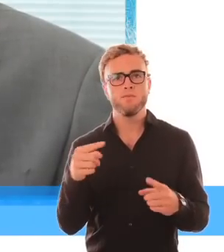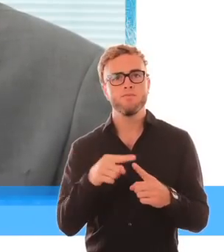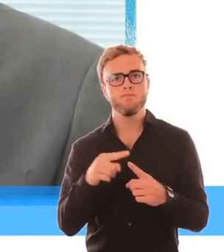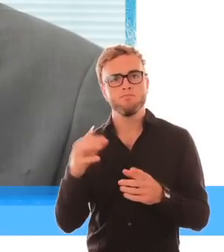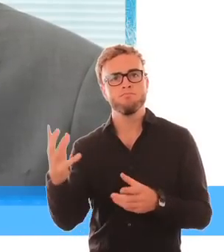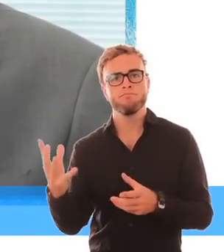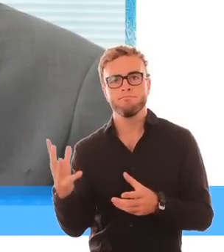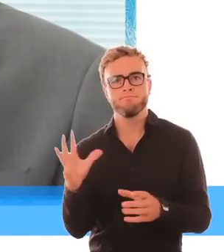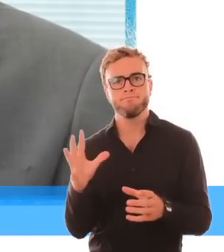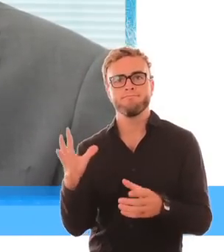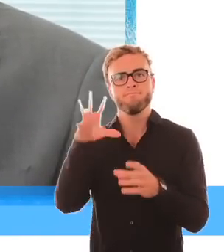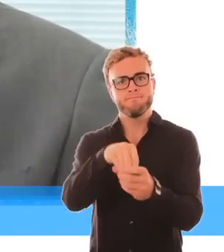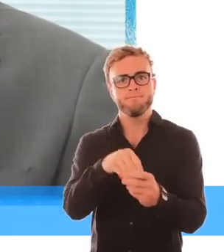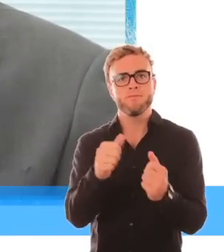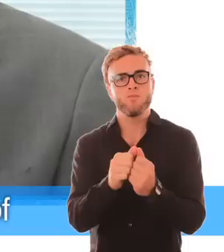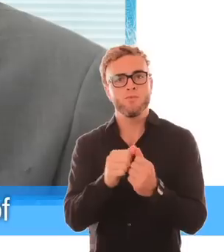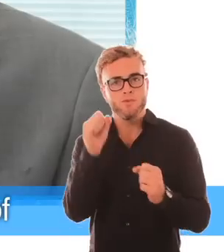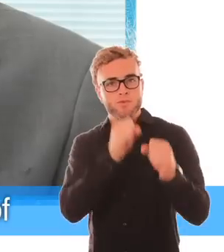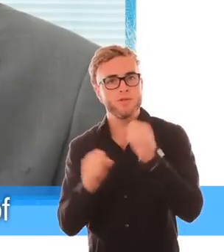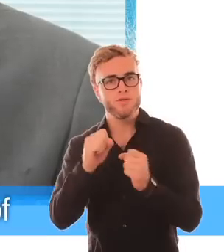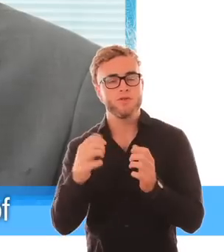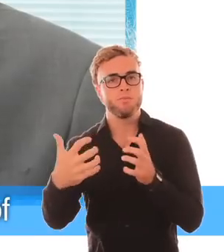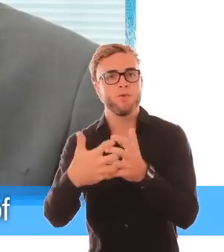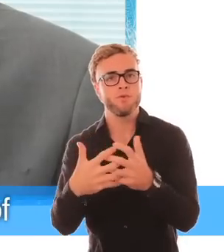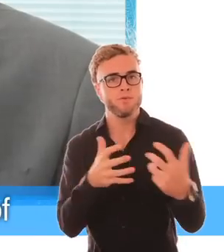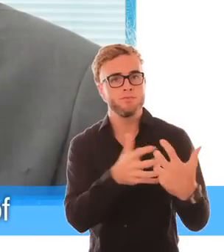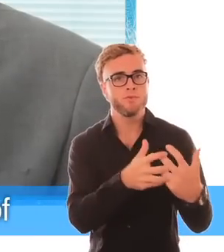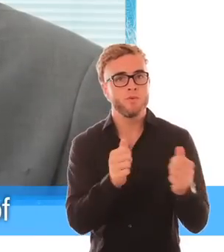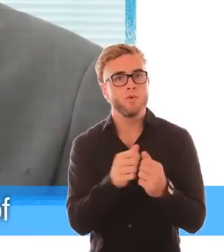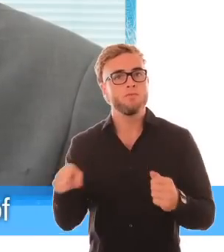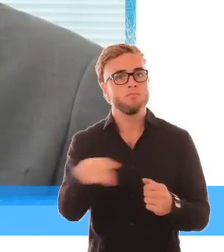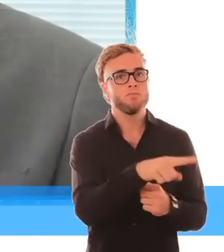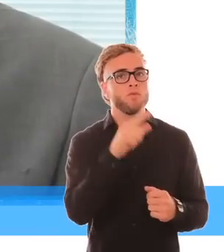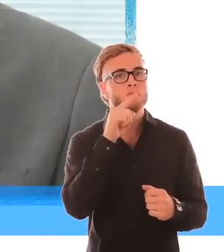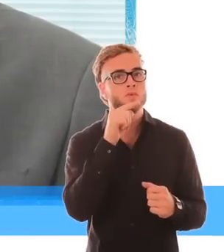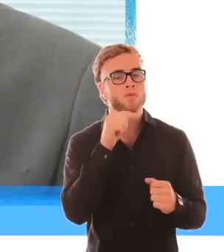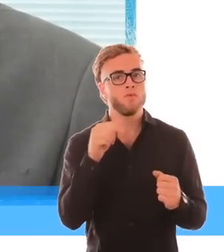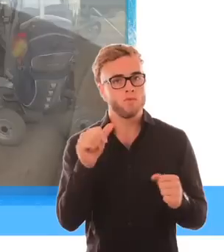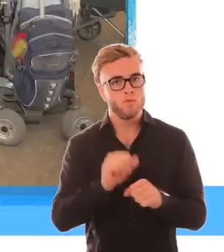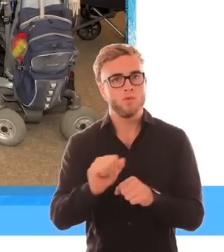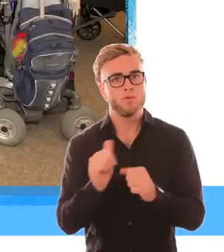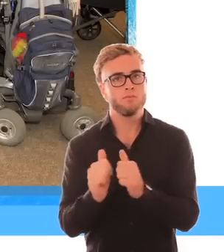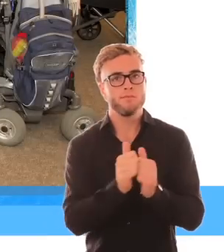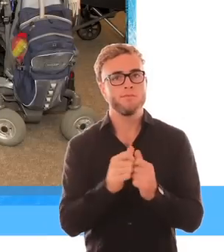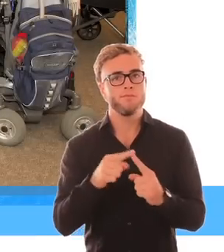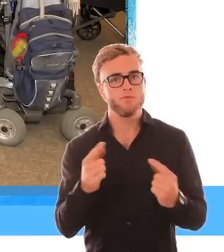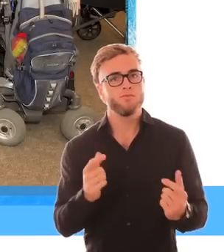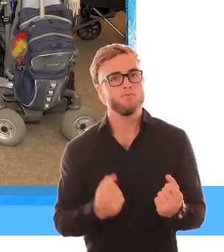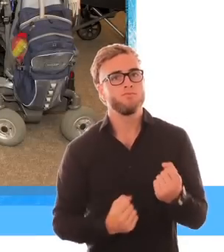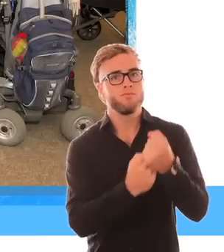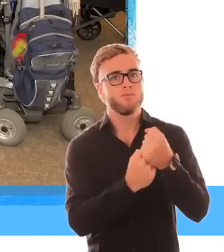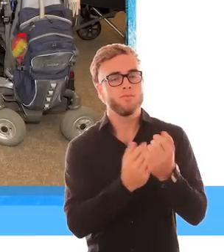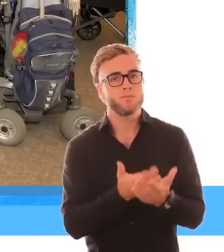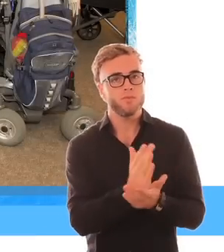strategic partnerships with all those who are working to promote the rights of children with disabilities. Photos of